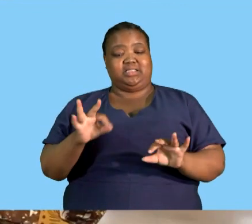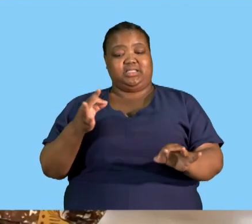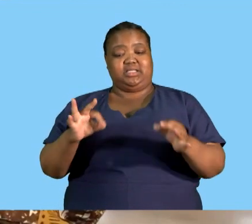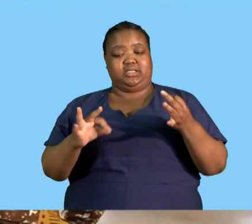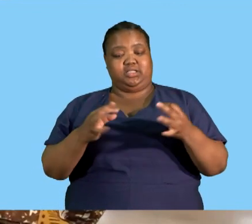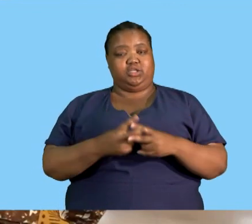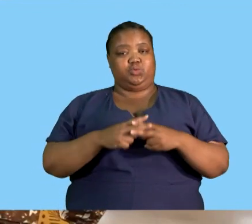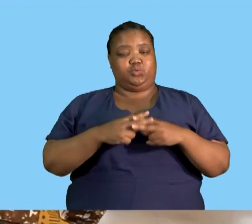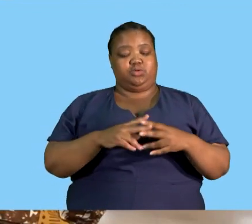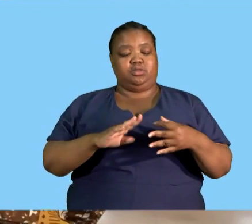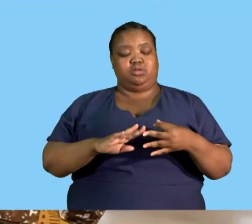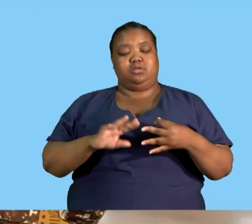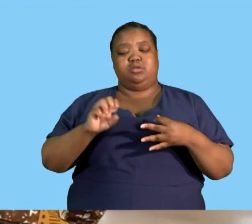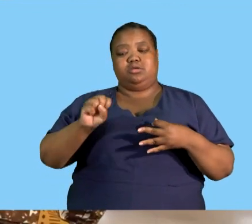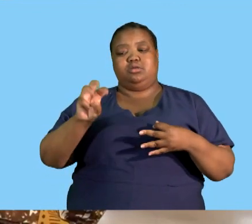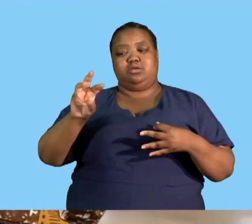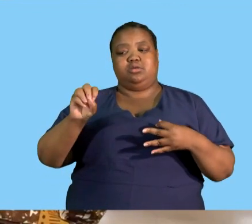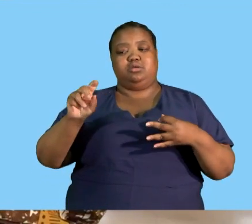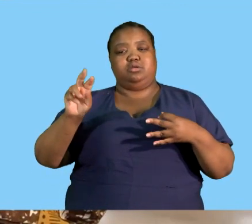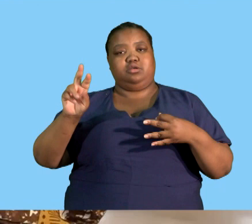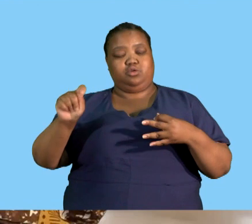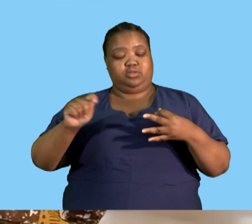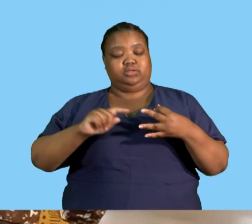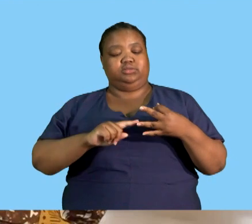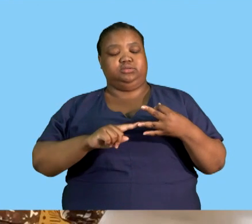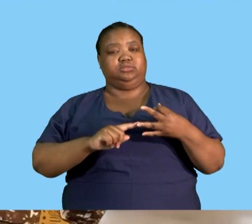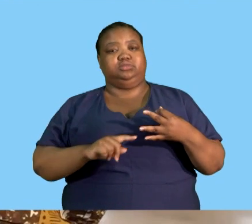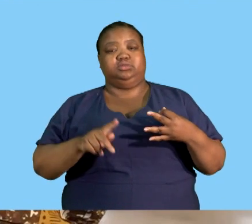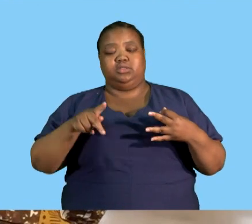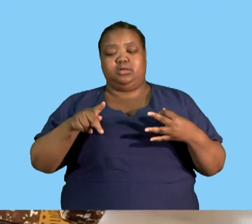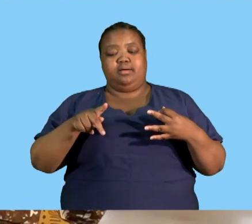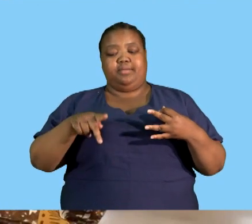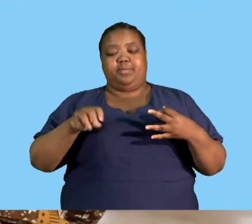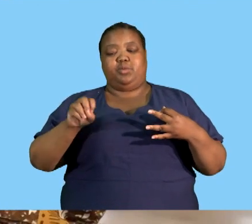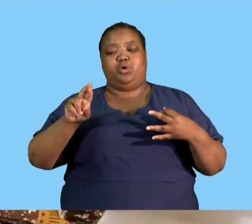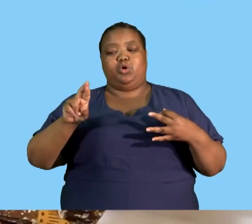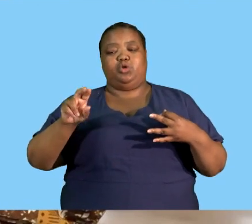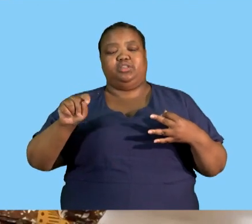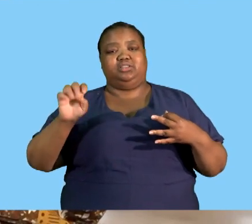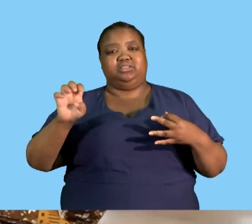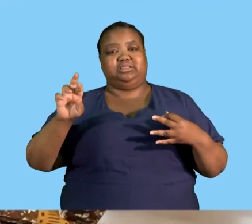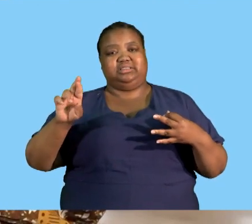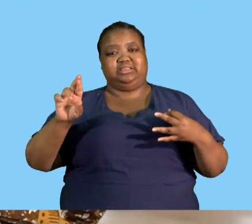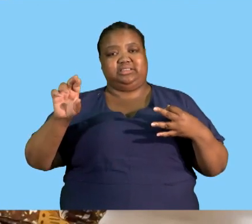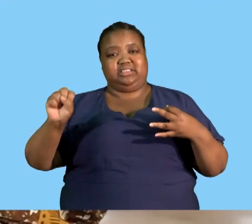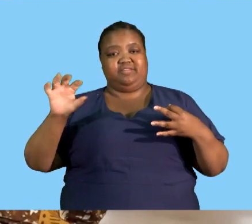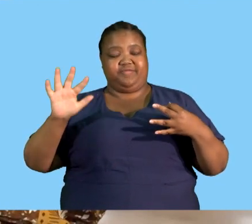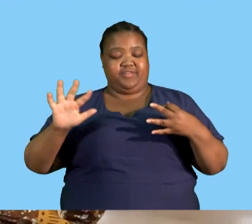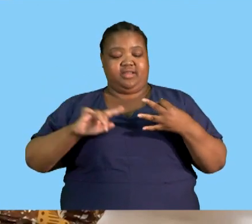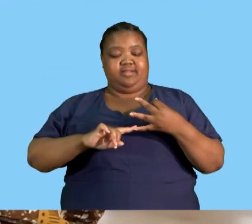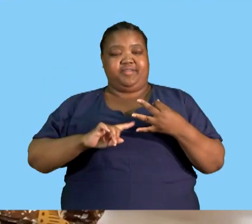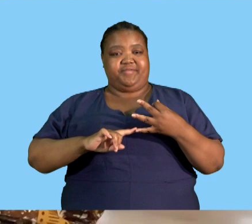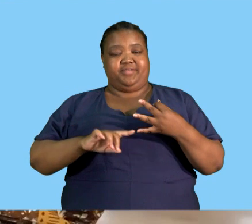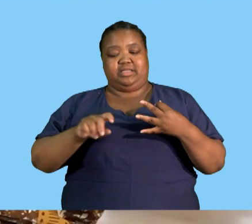tools. It's a SWOT analysis, we've got the Porter's 5-force model, and we've got PESTLE. For now, we're going to start with the SWOT analysis.